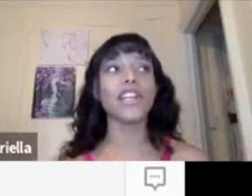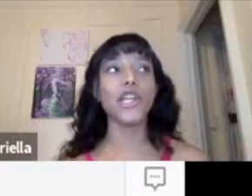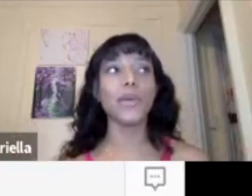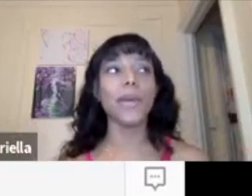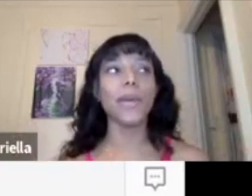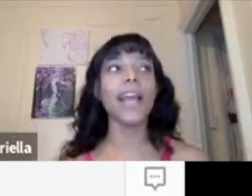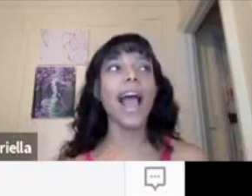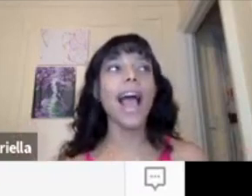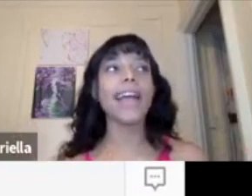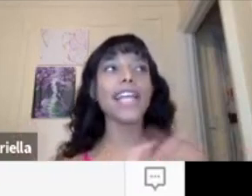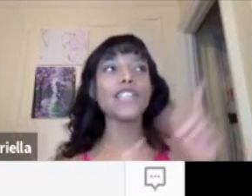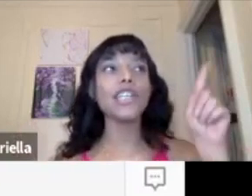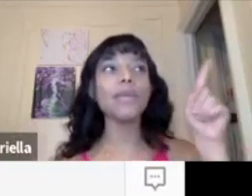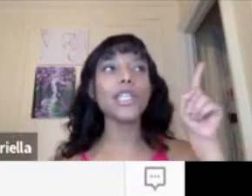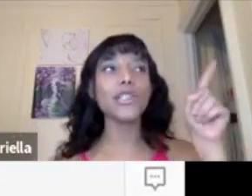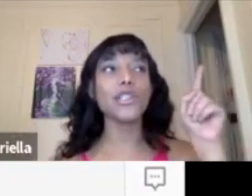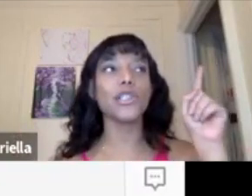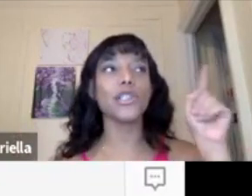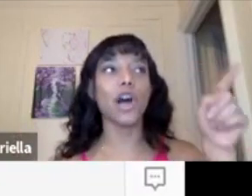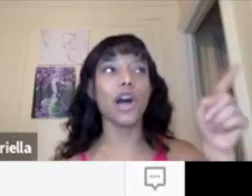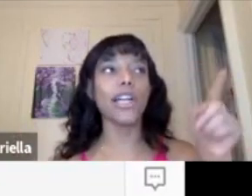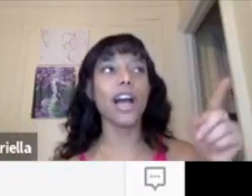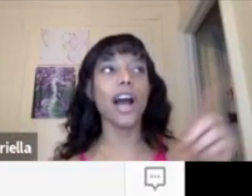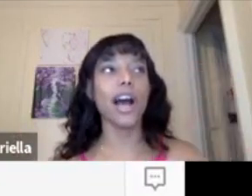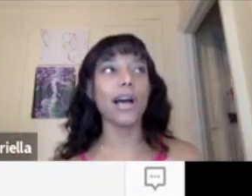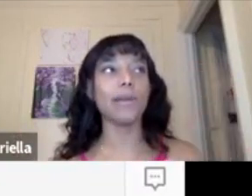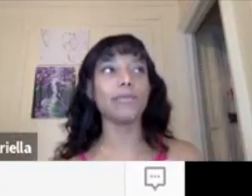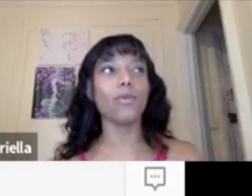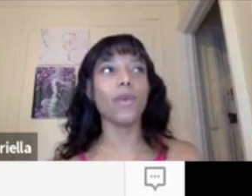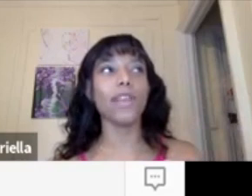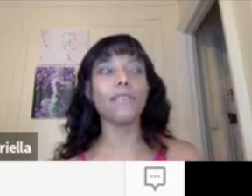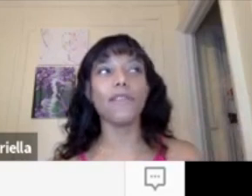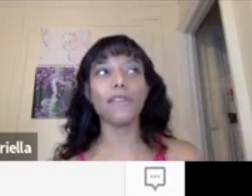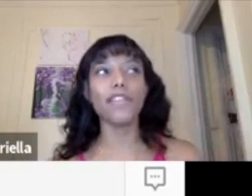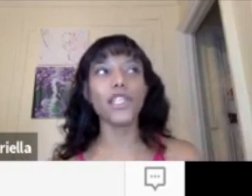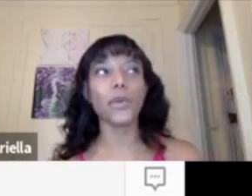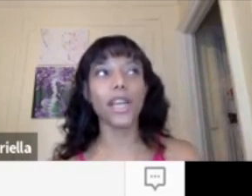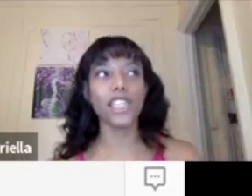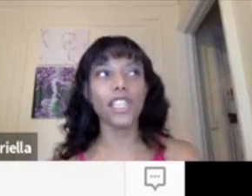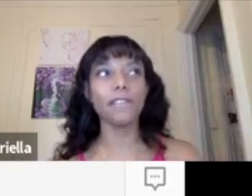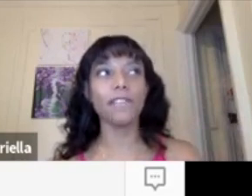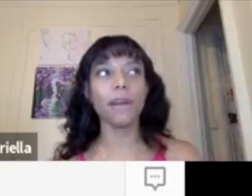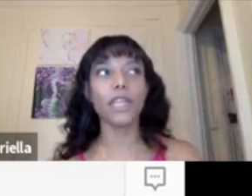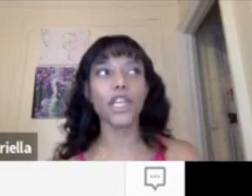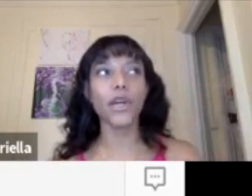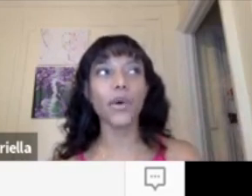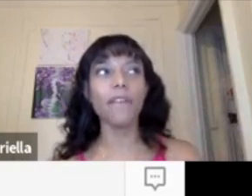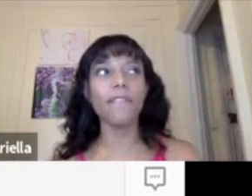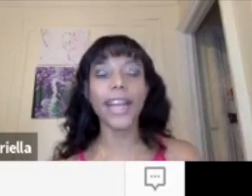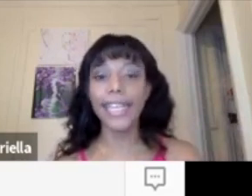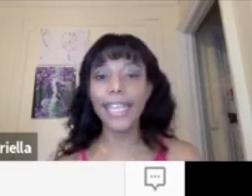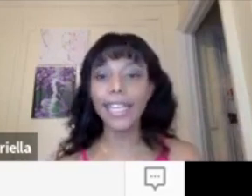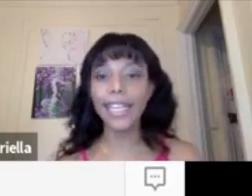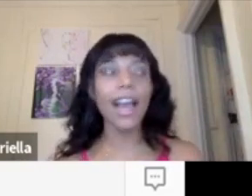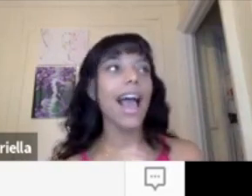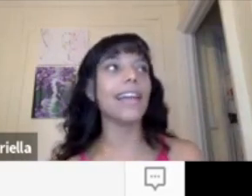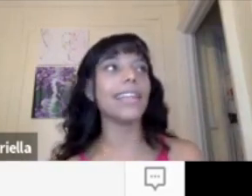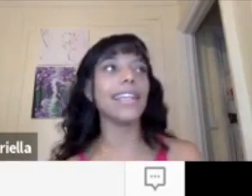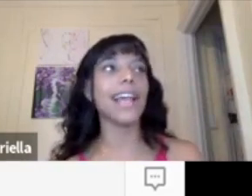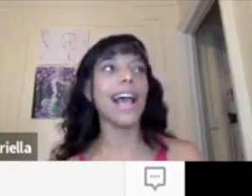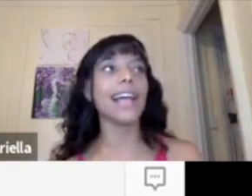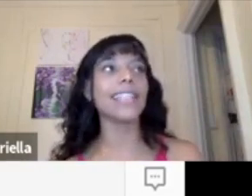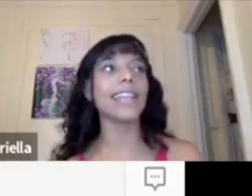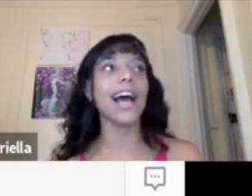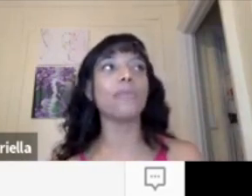in the Q&A. And I actually want to start with the very first question from Leonore Benny. And